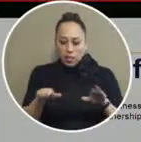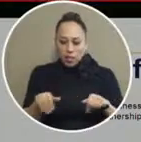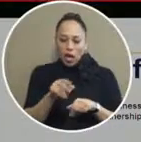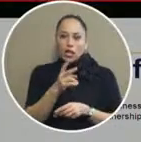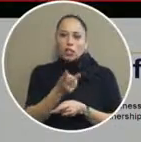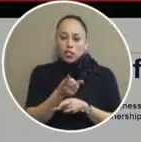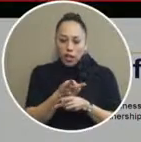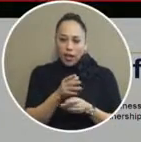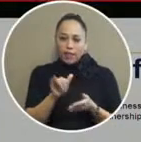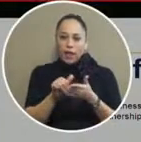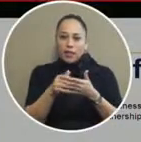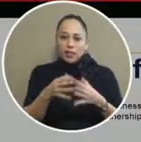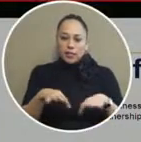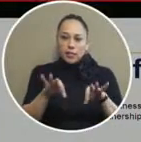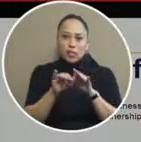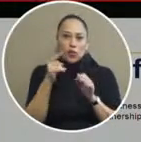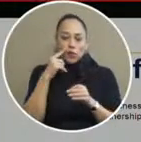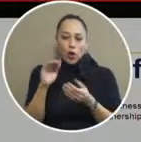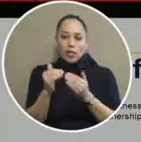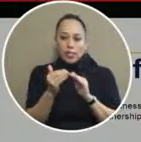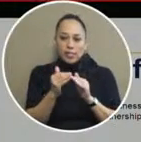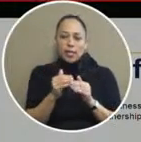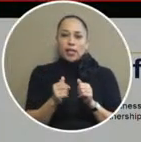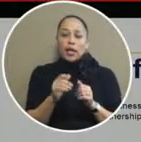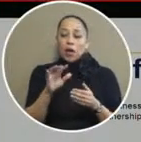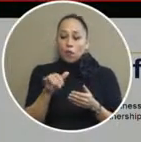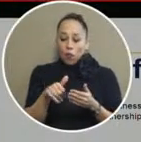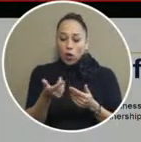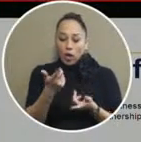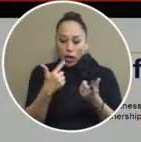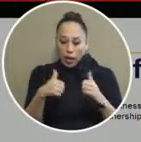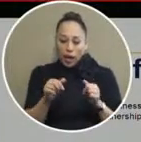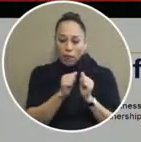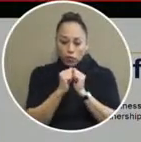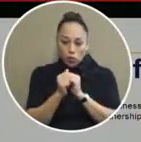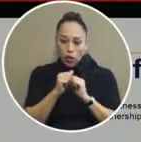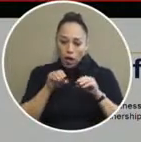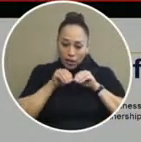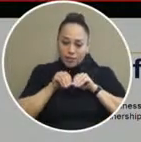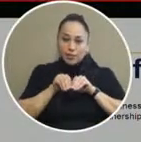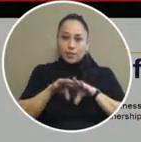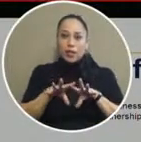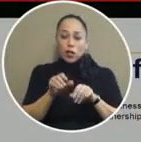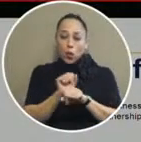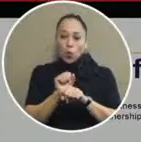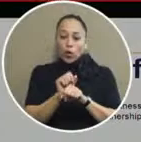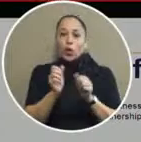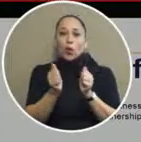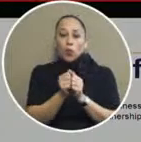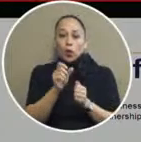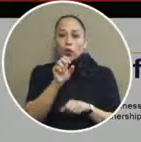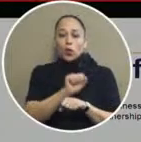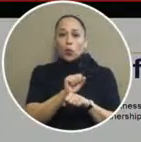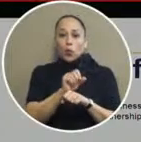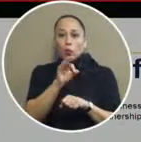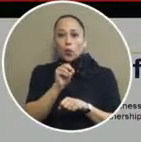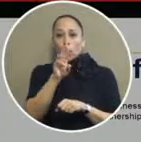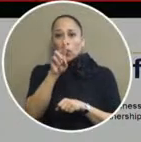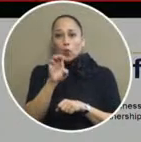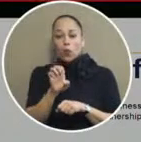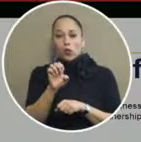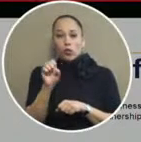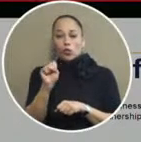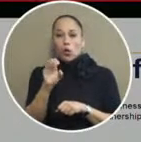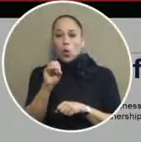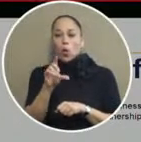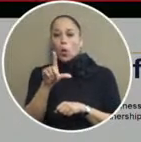very essential from both the city and county being able to come together and deploy that, work in conjunction with Workforce Solutions. These